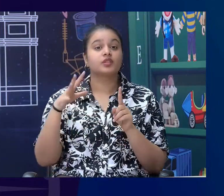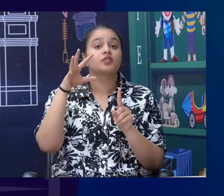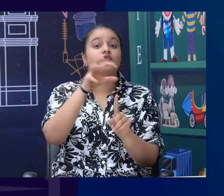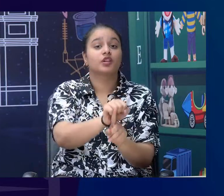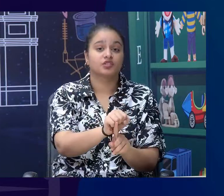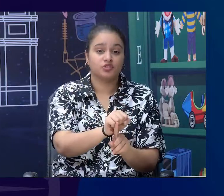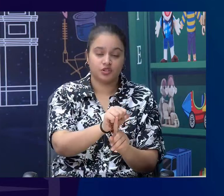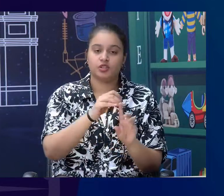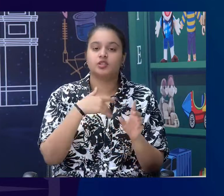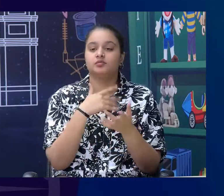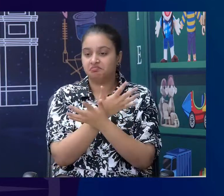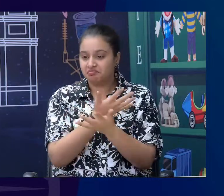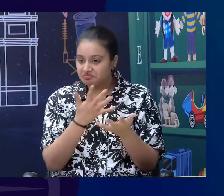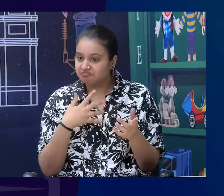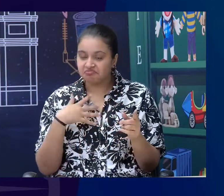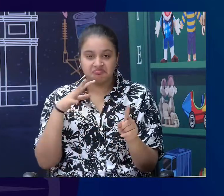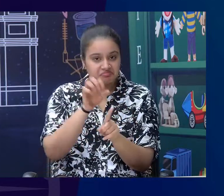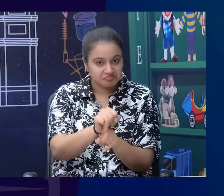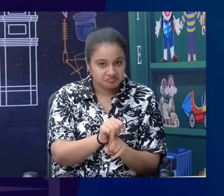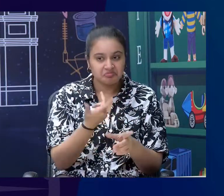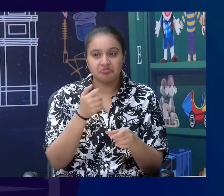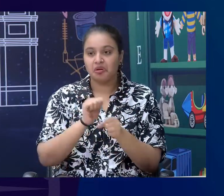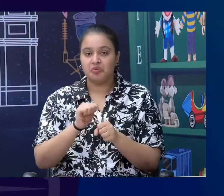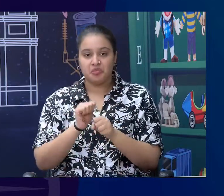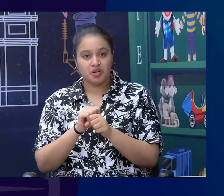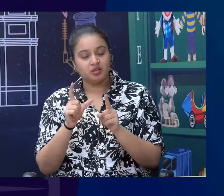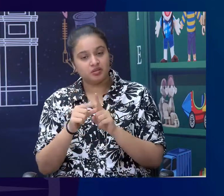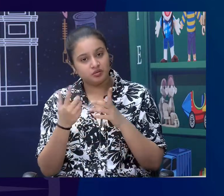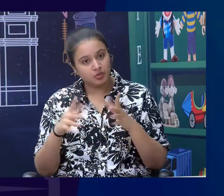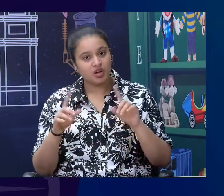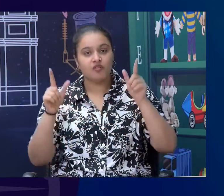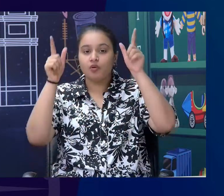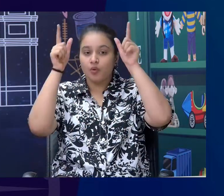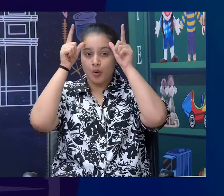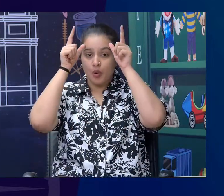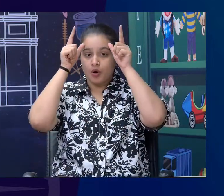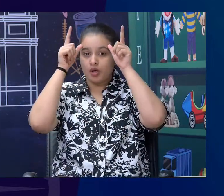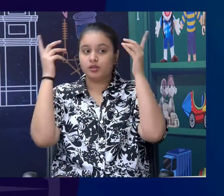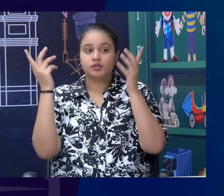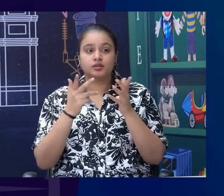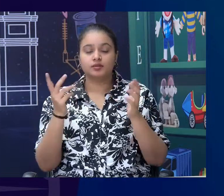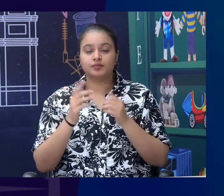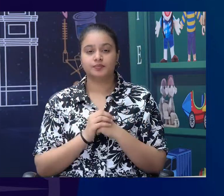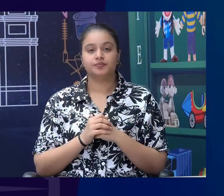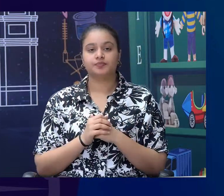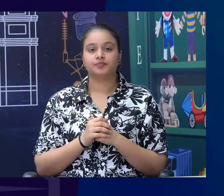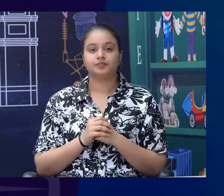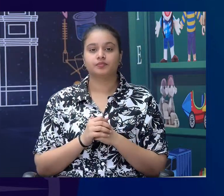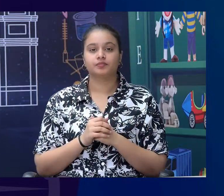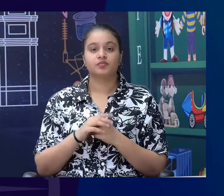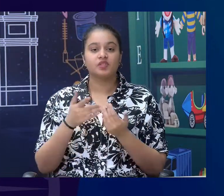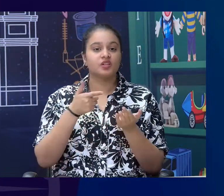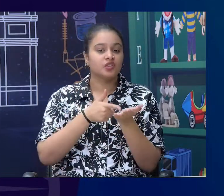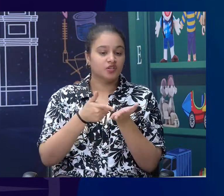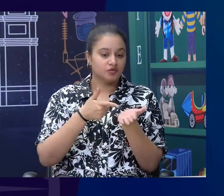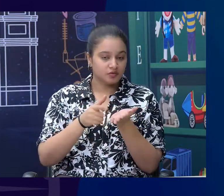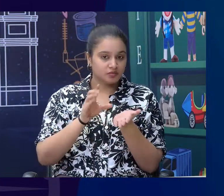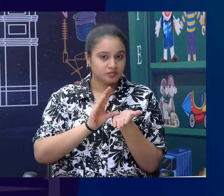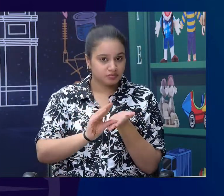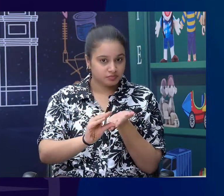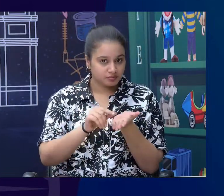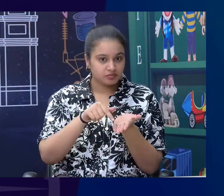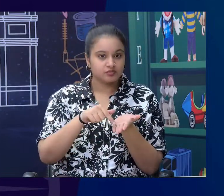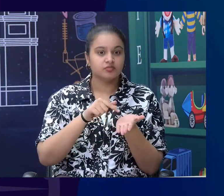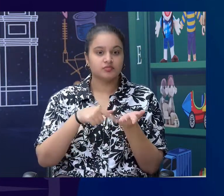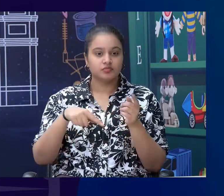so we're supposed to fetch things and get the work done. And as far as ox is concerned, we have seen them working really hard in